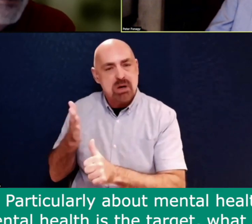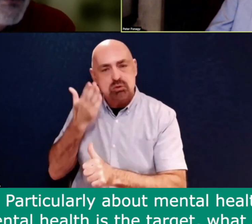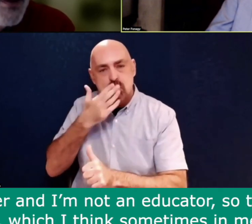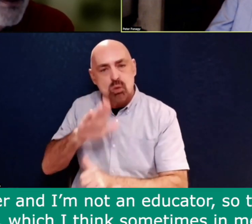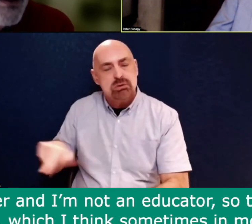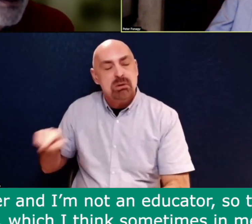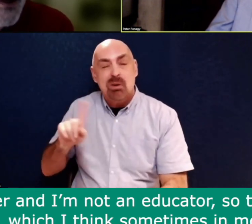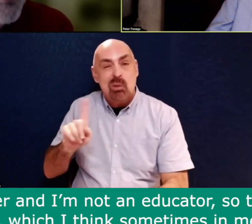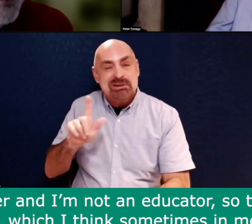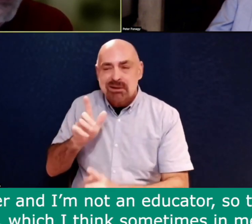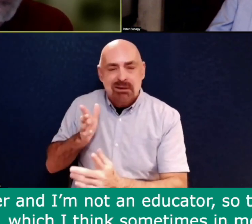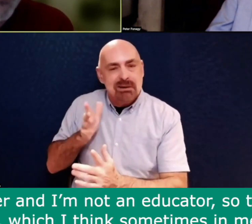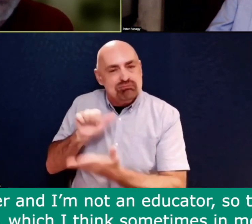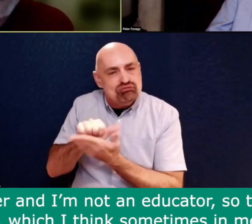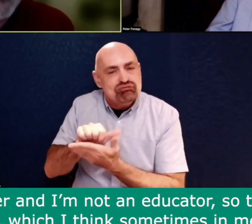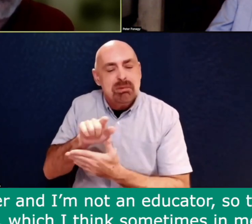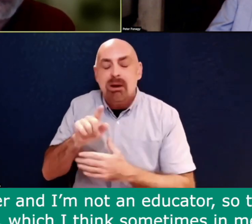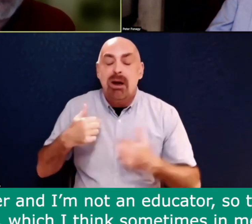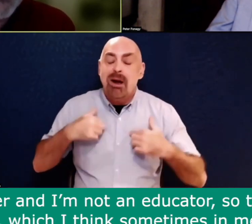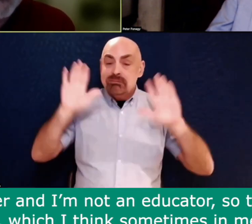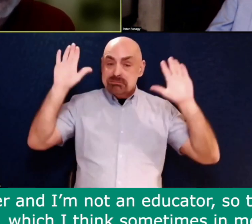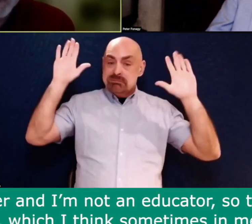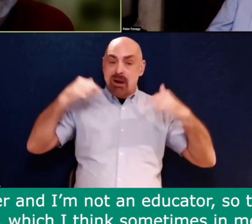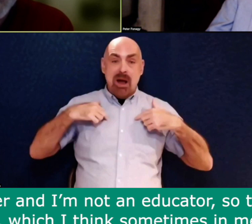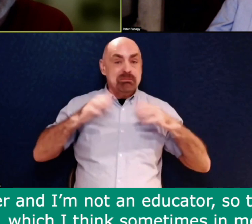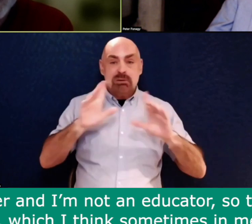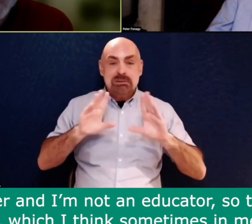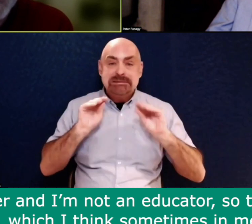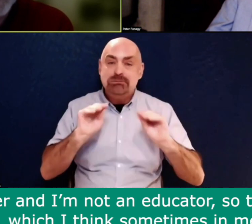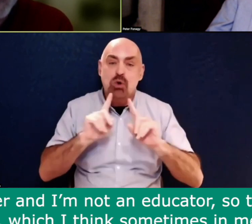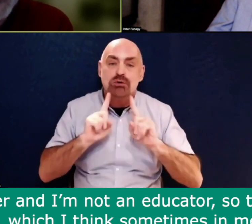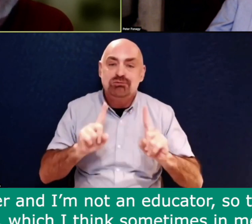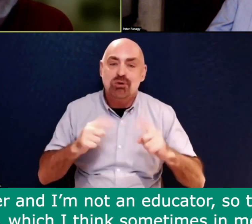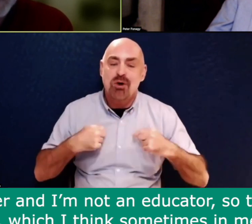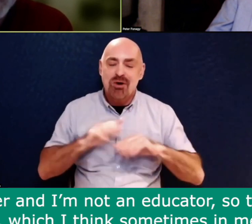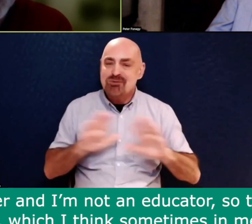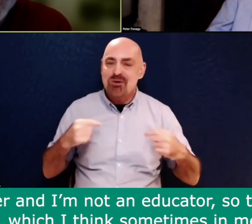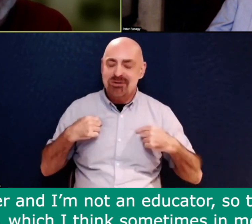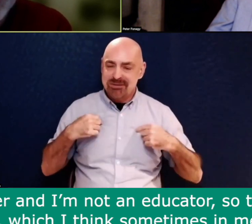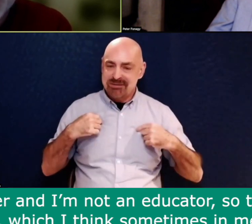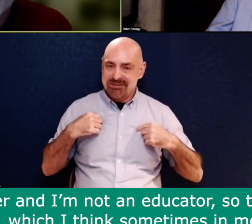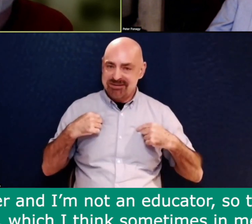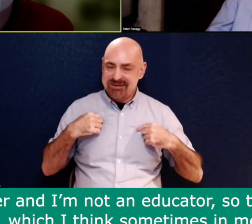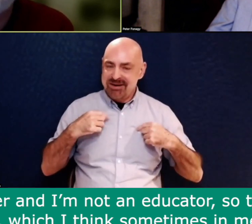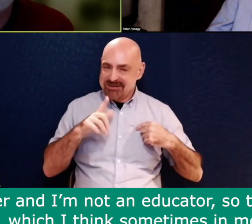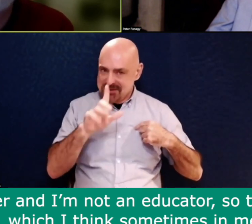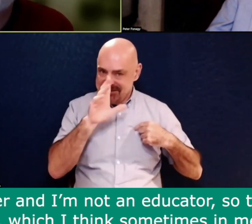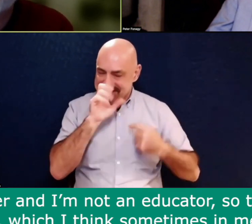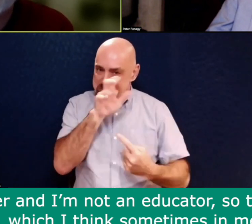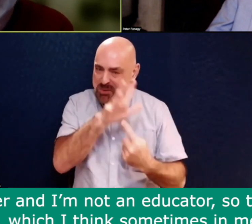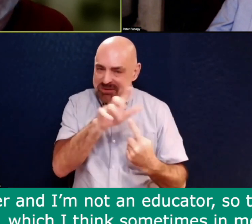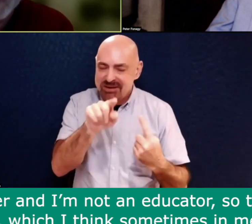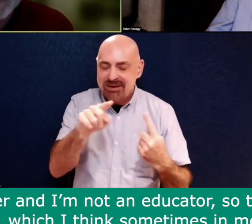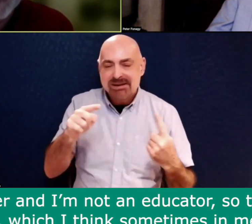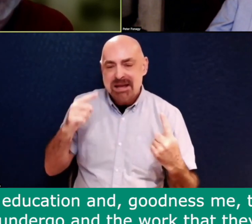What can we do? I'm not a teacher and I'm not an educator. So this comes with that really important caveat, which I think sometimes in mental